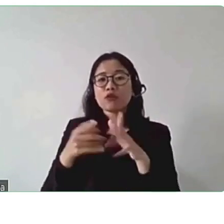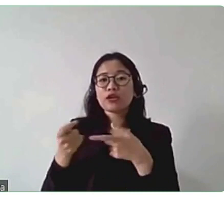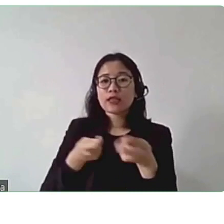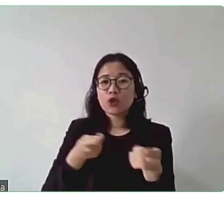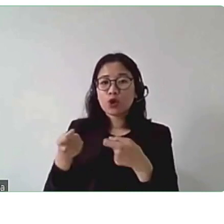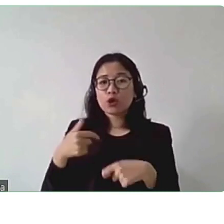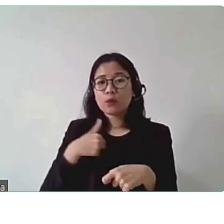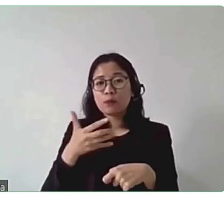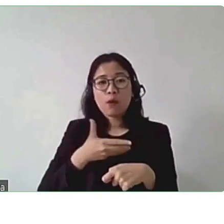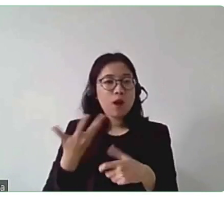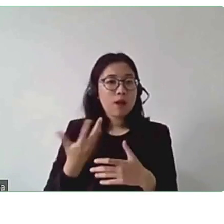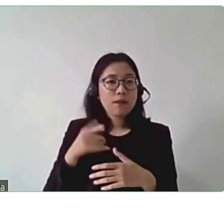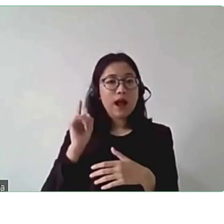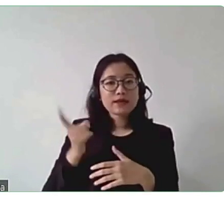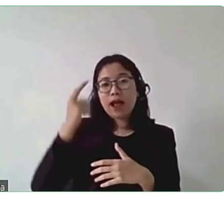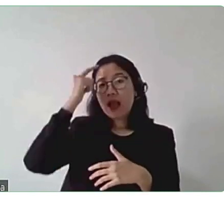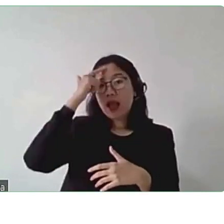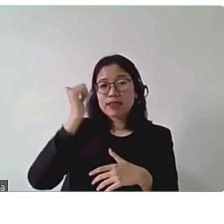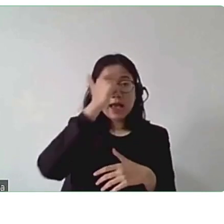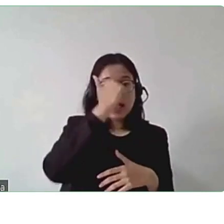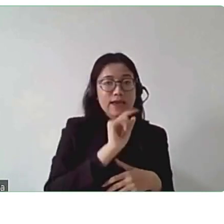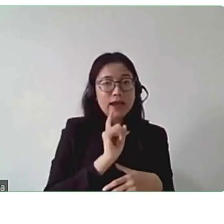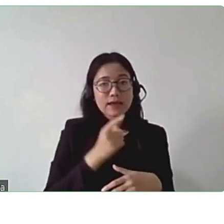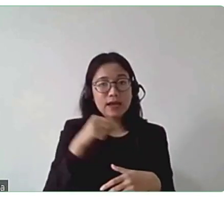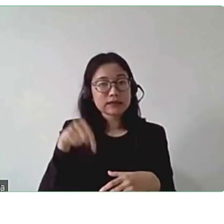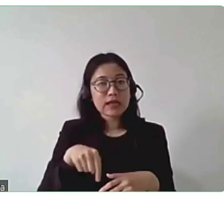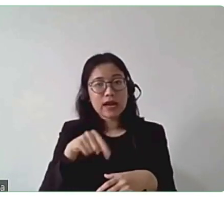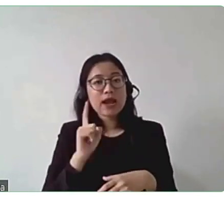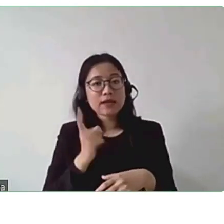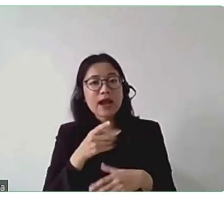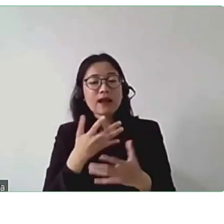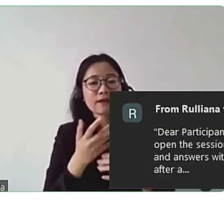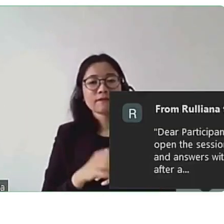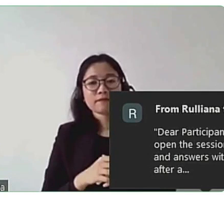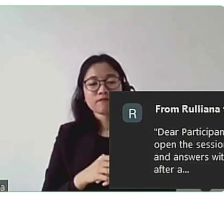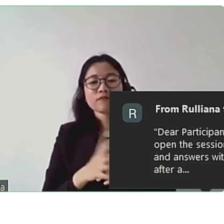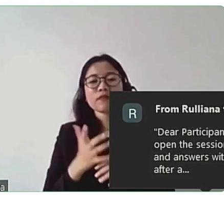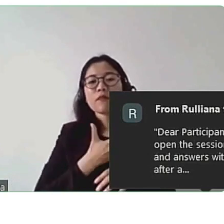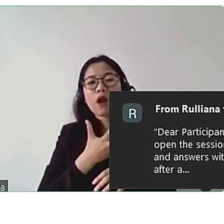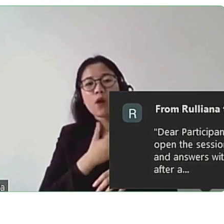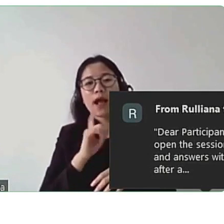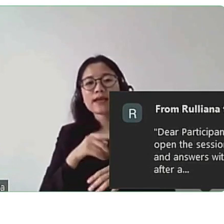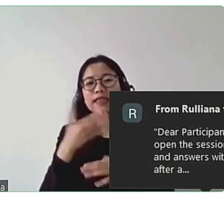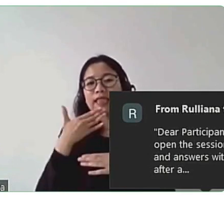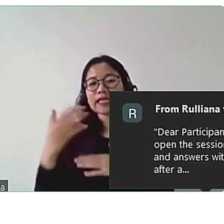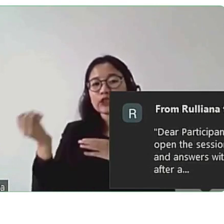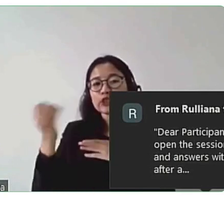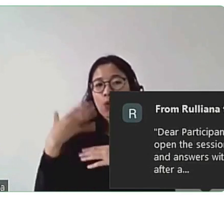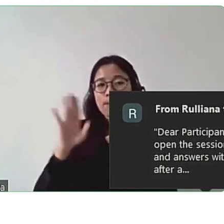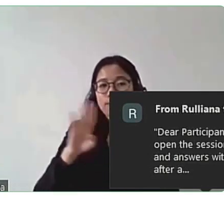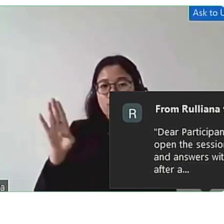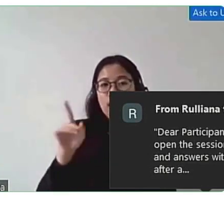4 distinguished experts with us now. We shall open questions and answer sessions after